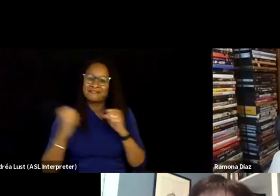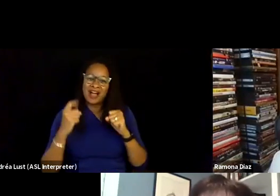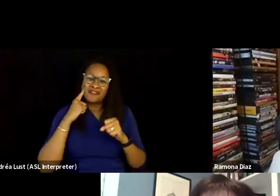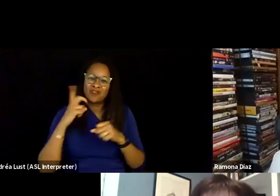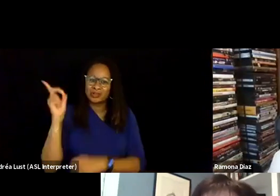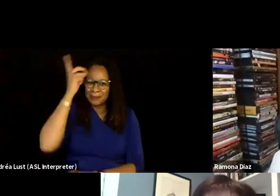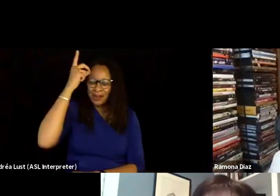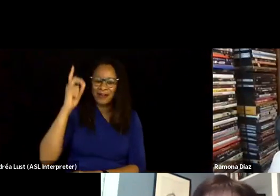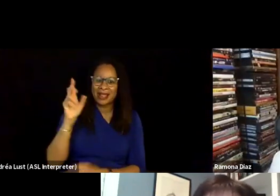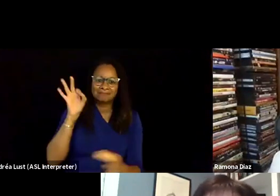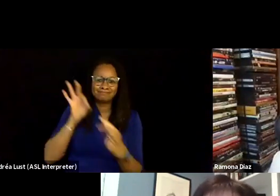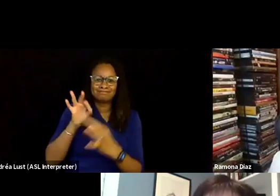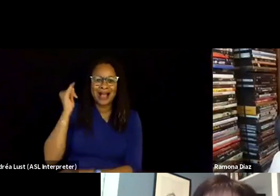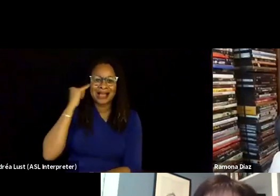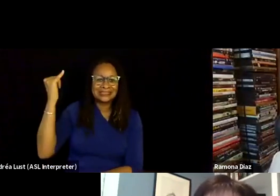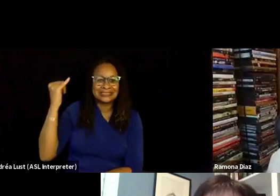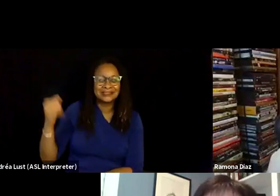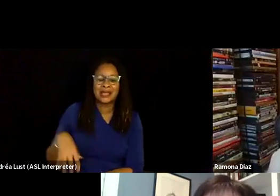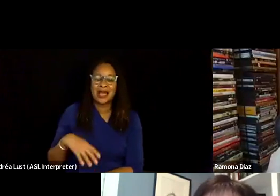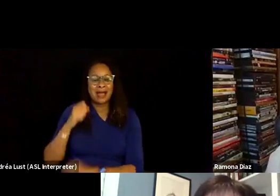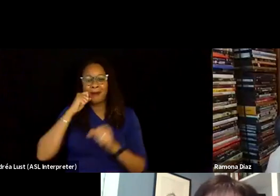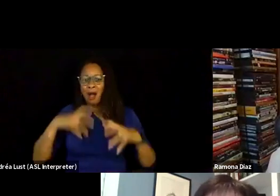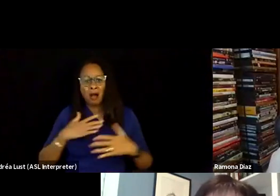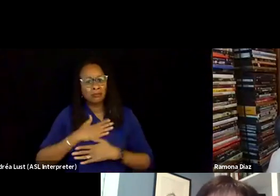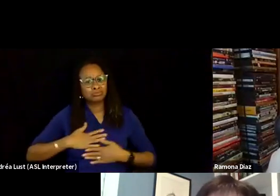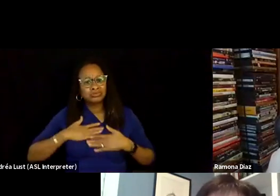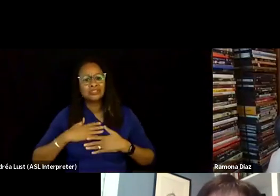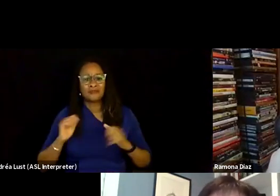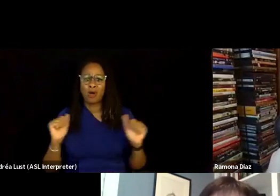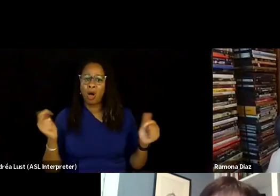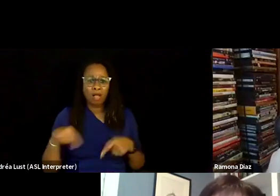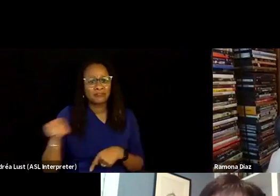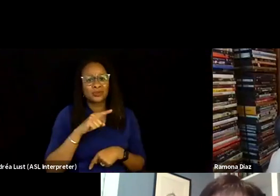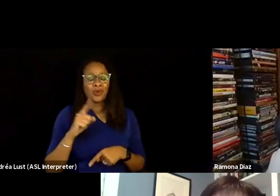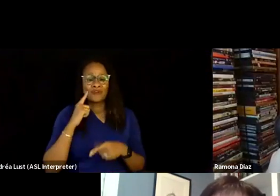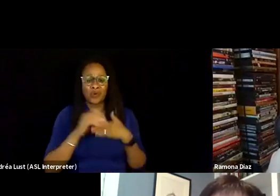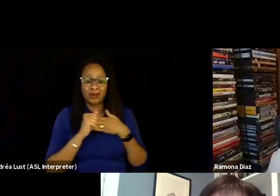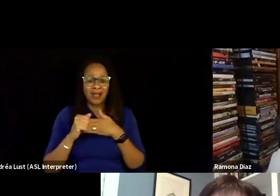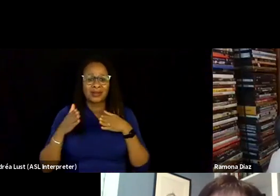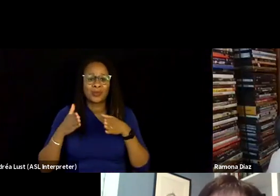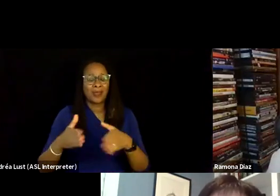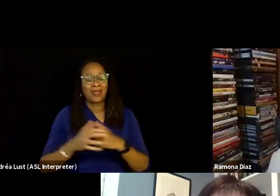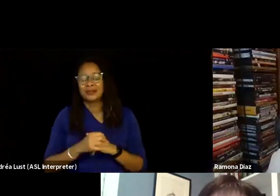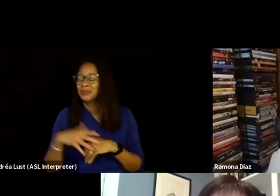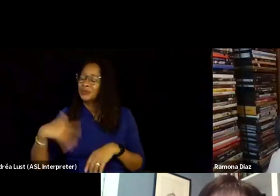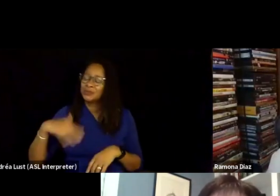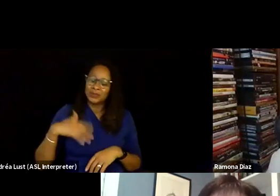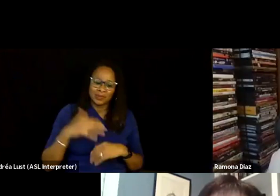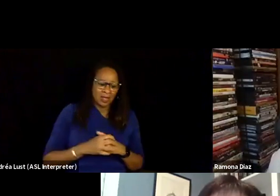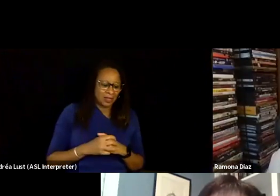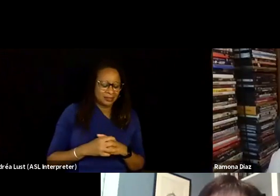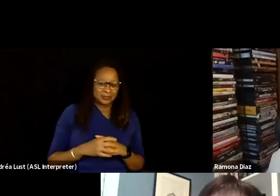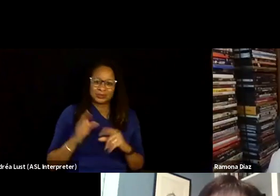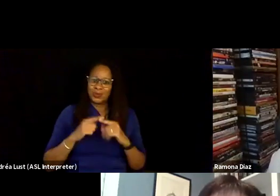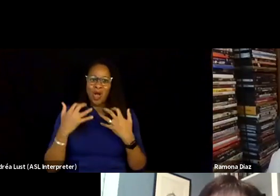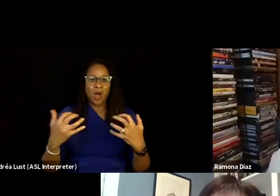ideals. And I'm so in awe and appreciative of all of you for guiding the way. And there's just to the